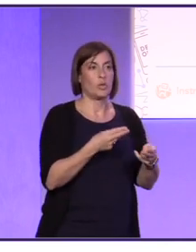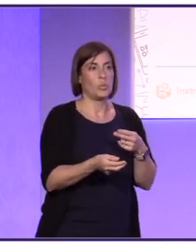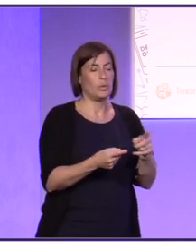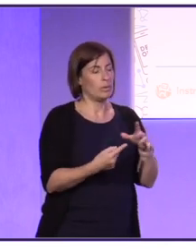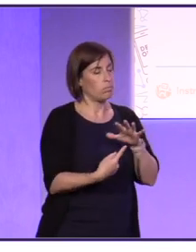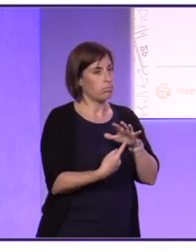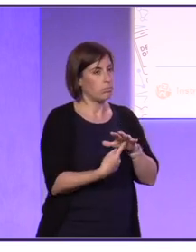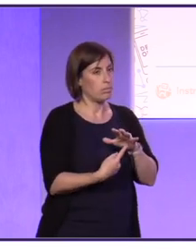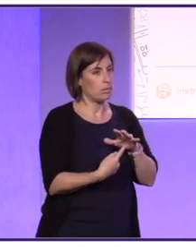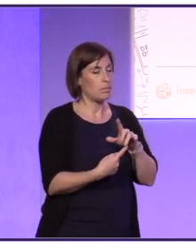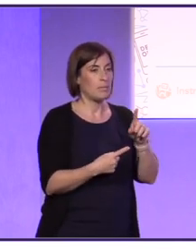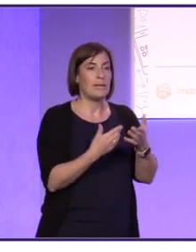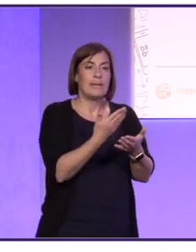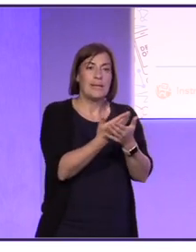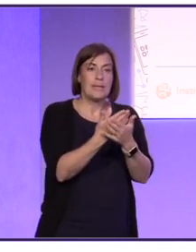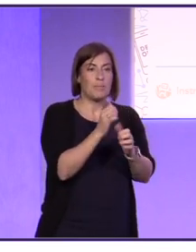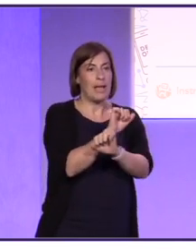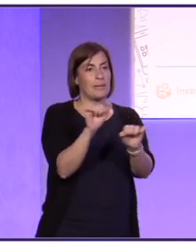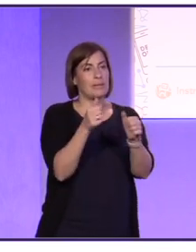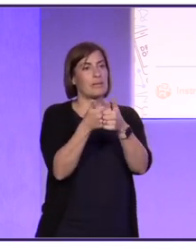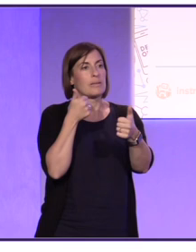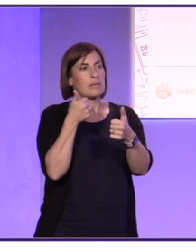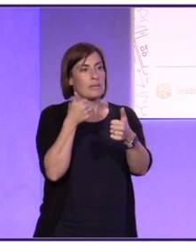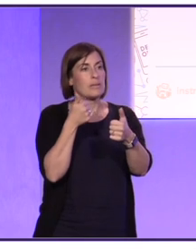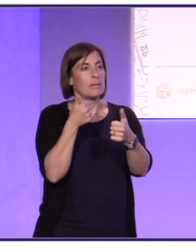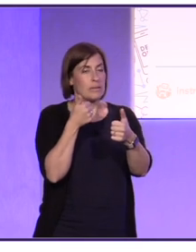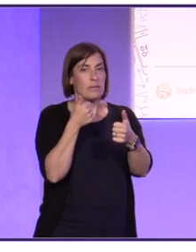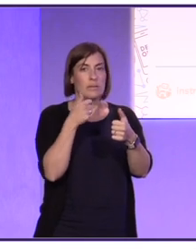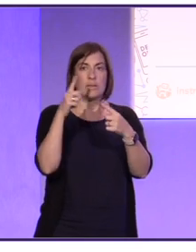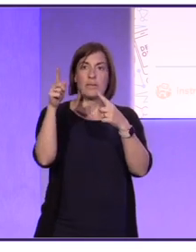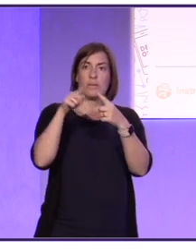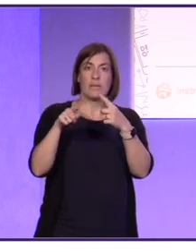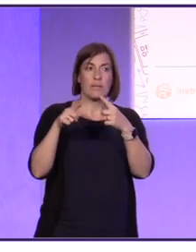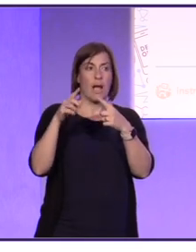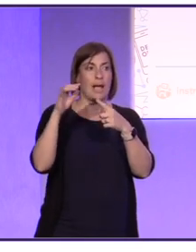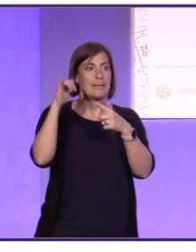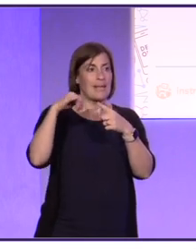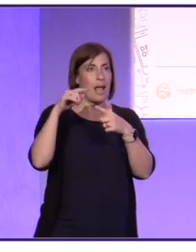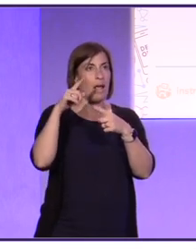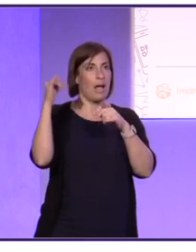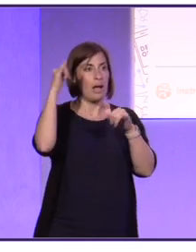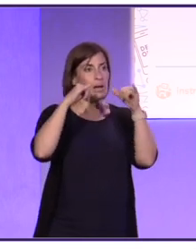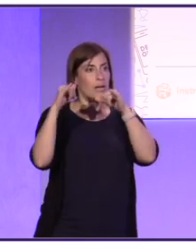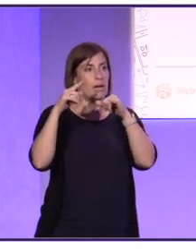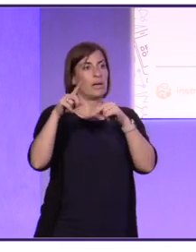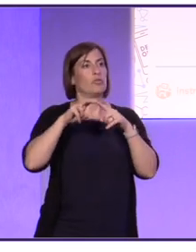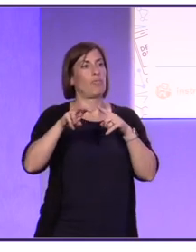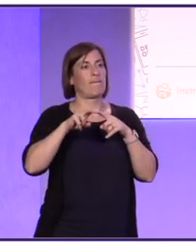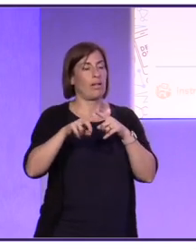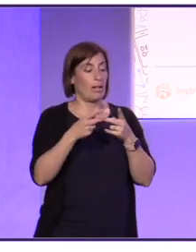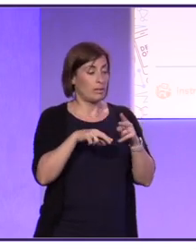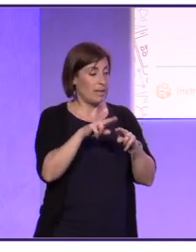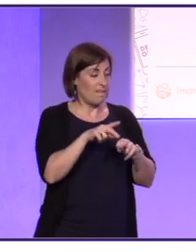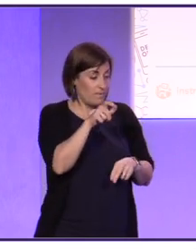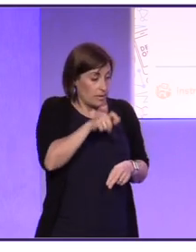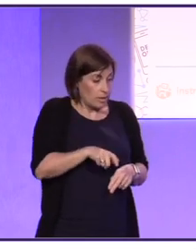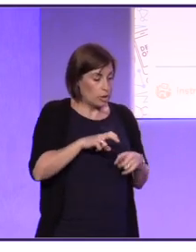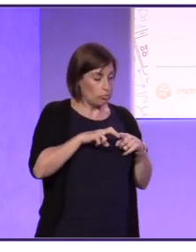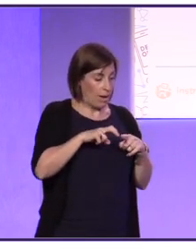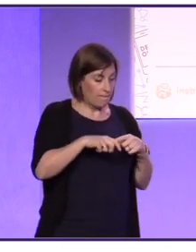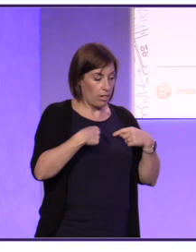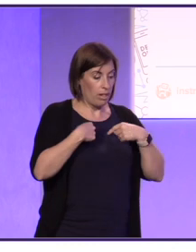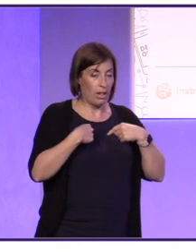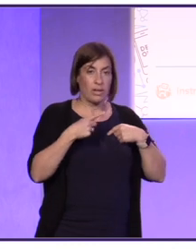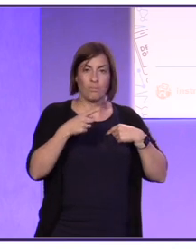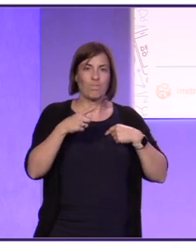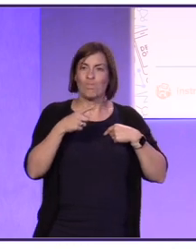but it depends on your industry. Skyscanner, it's traveller first, so if we're interfering with a traveller's journey, we need to know